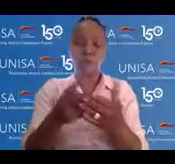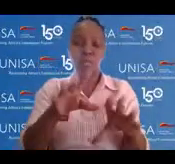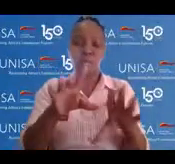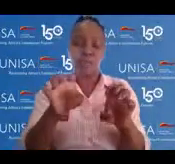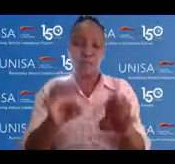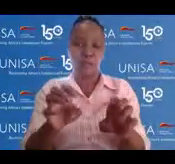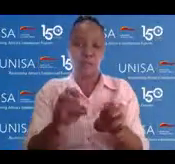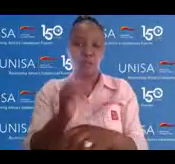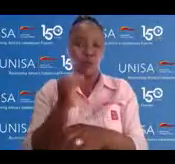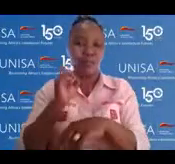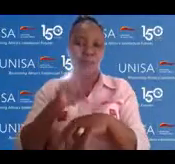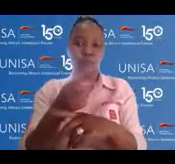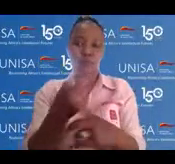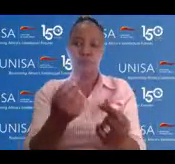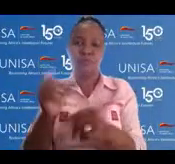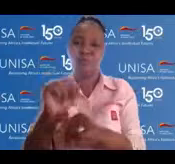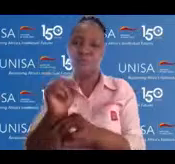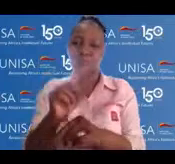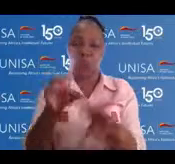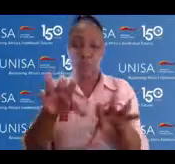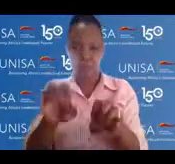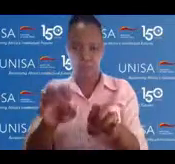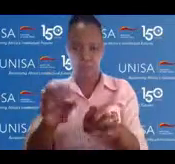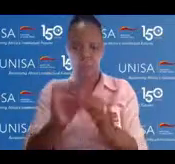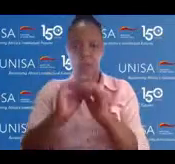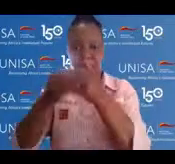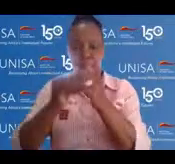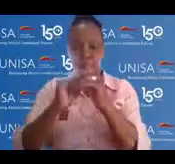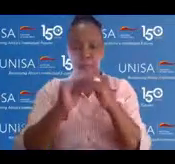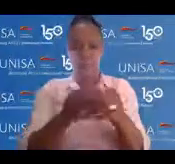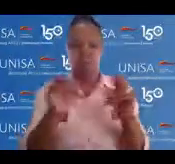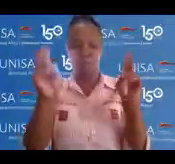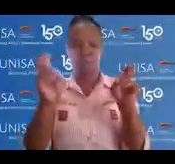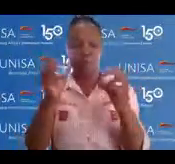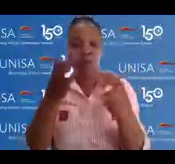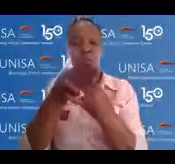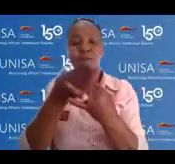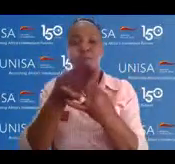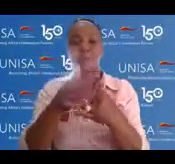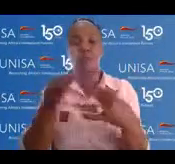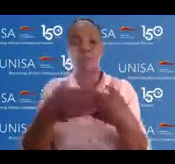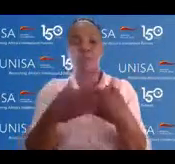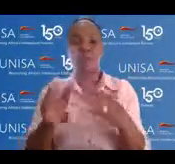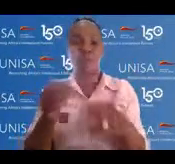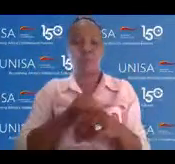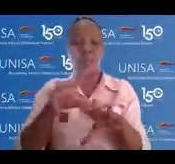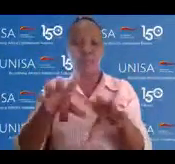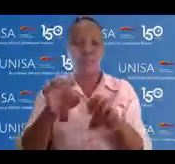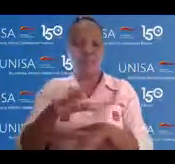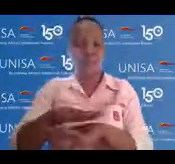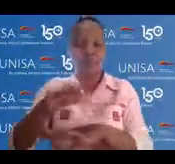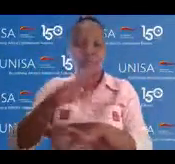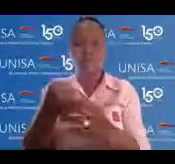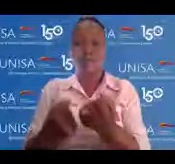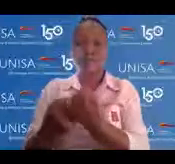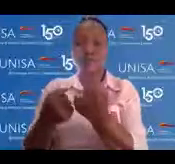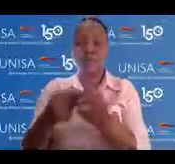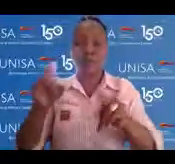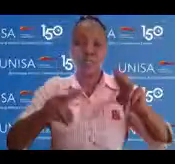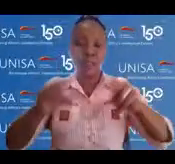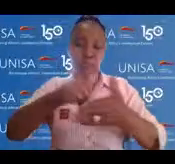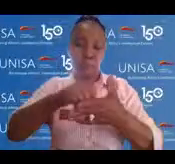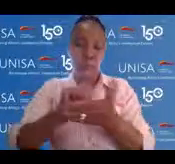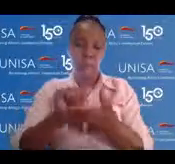for the examination? And we're going to cover topics such as accessing the open exam, myExams support site, proctoring lookup tools, my module